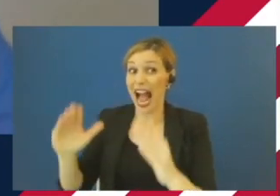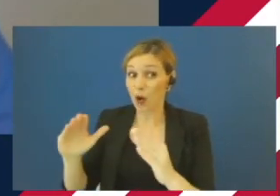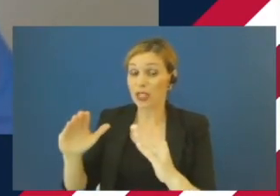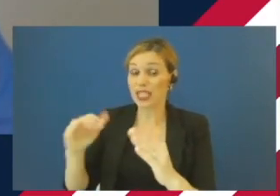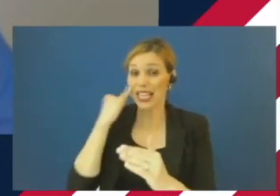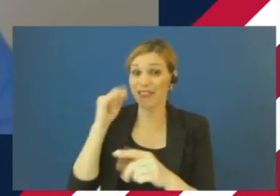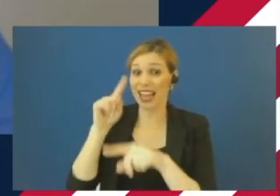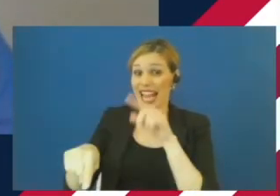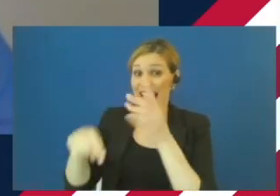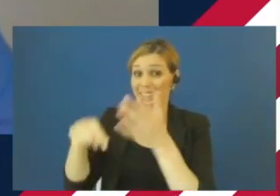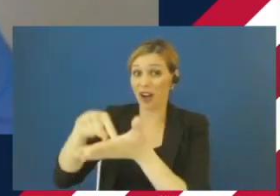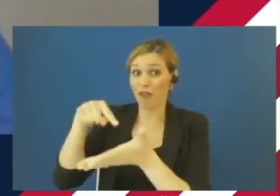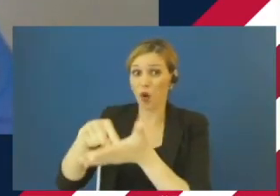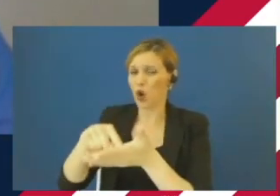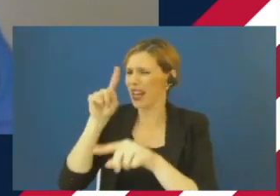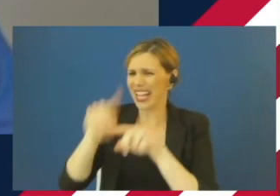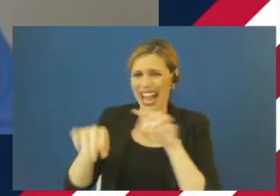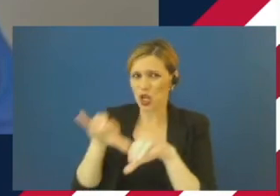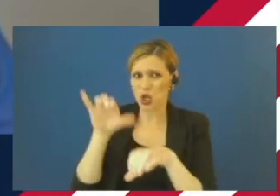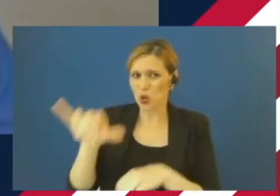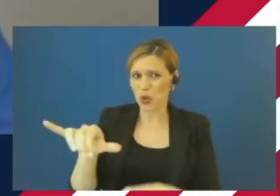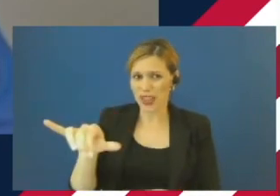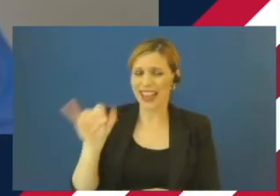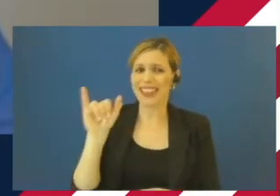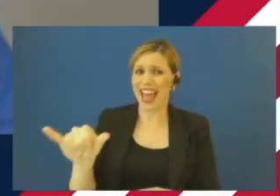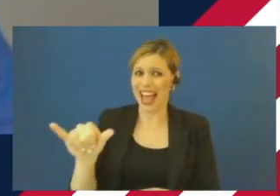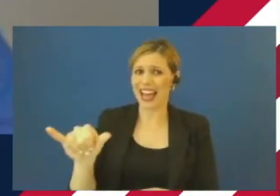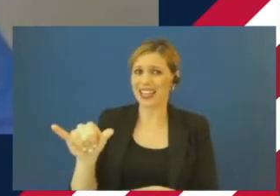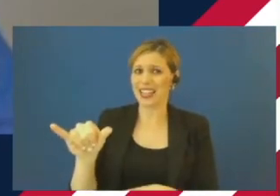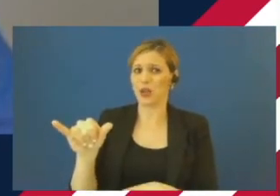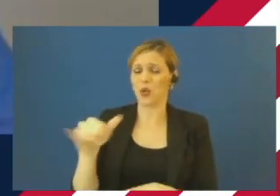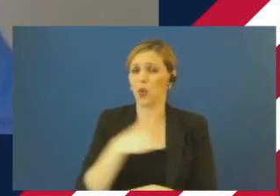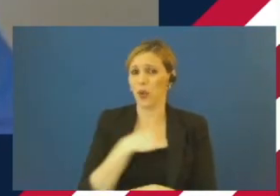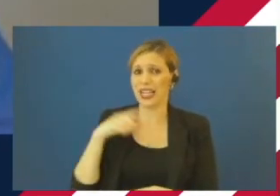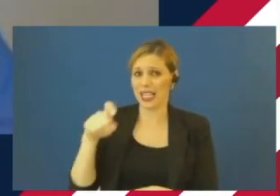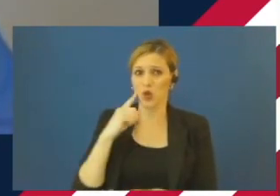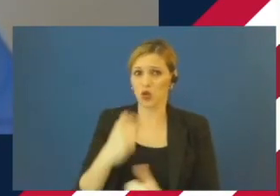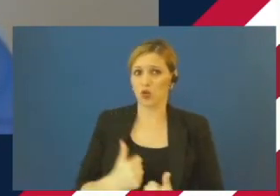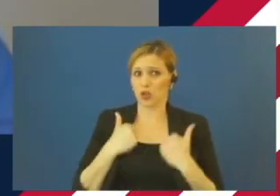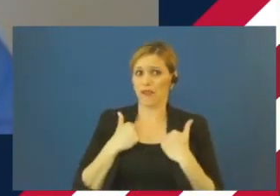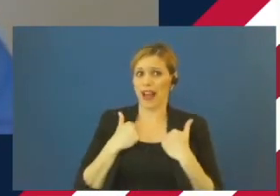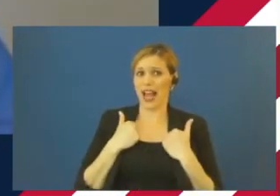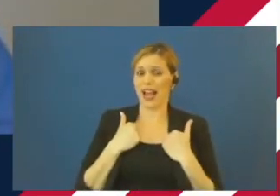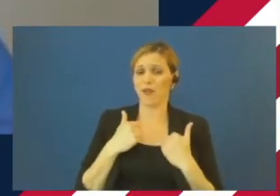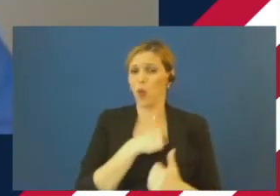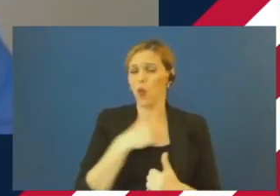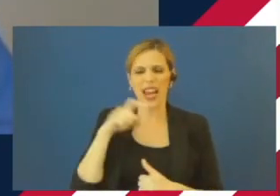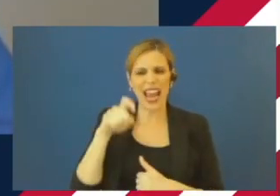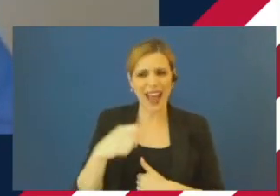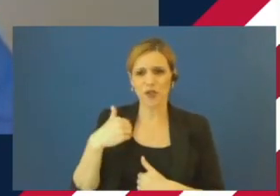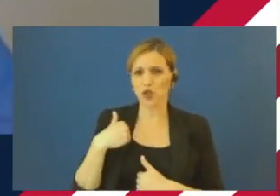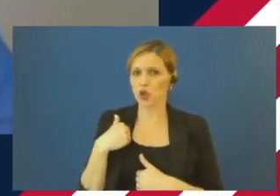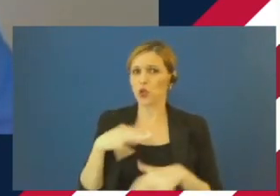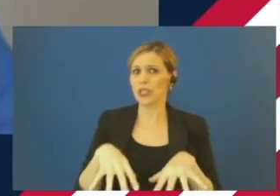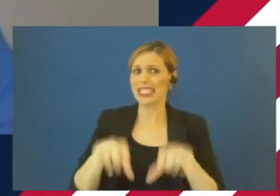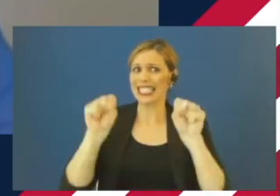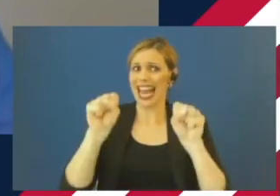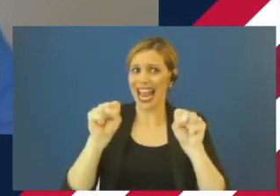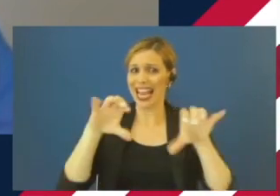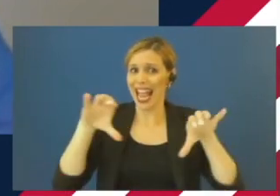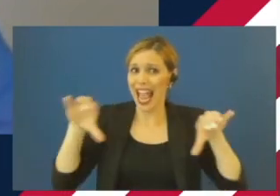with the climate crisis, and I know that we can and will take the bold steps necessary to face this challenge and